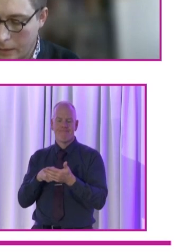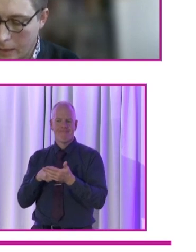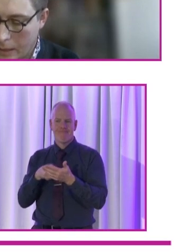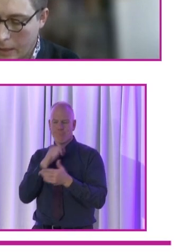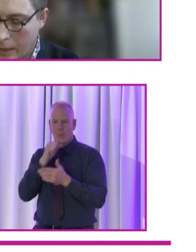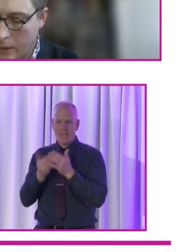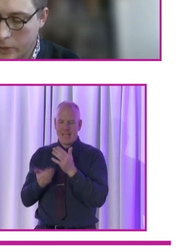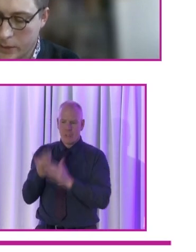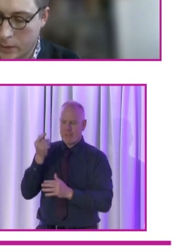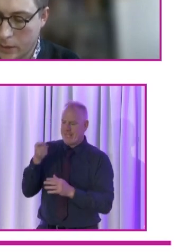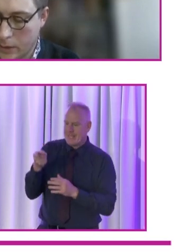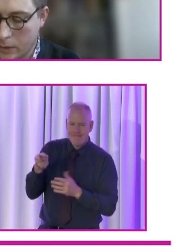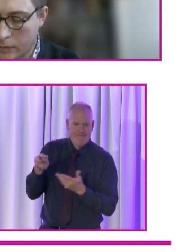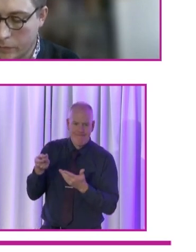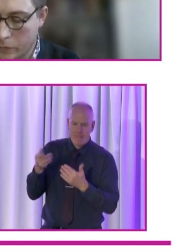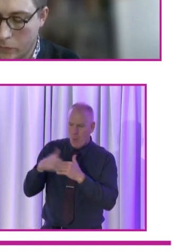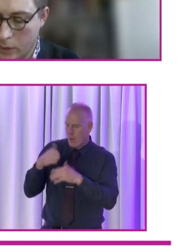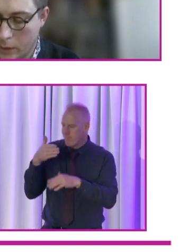Greece, and